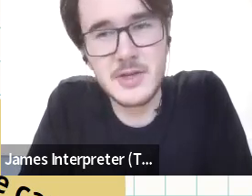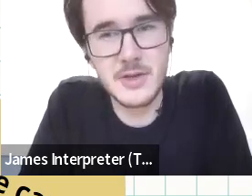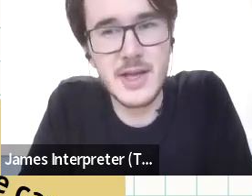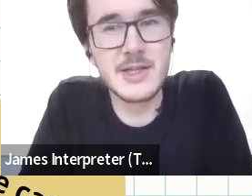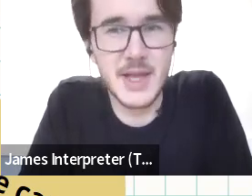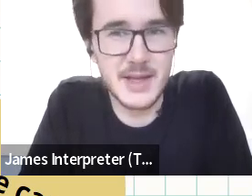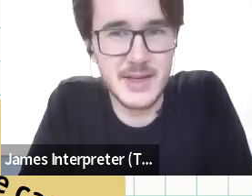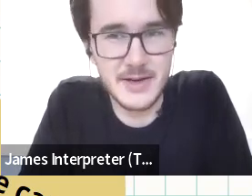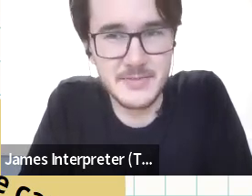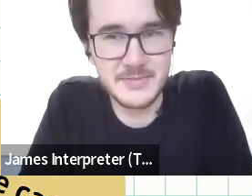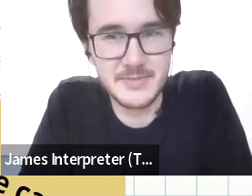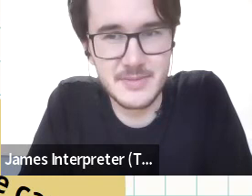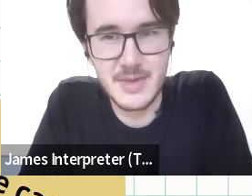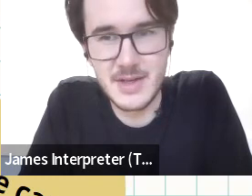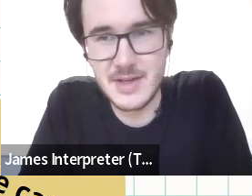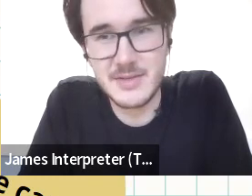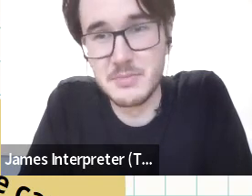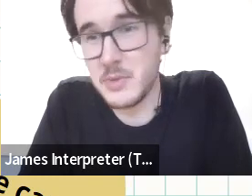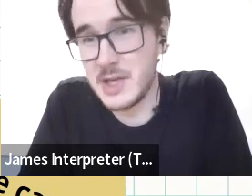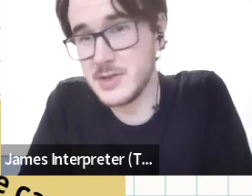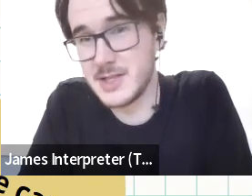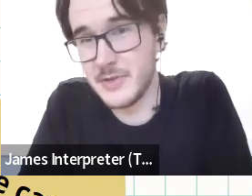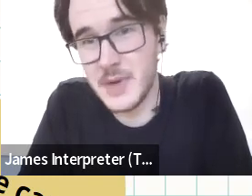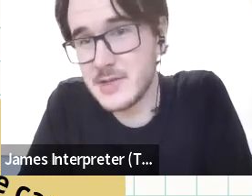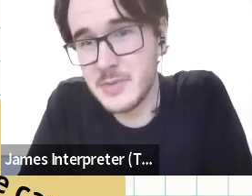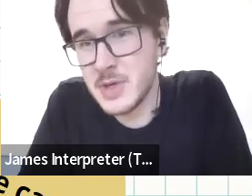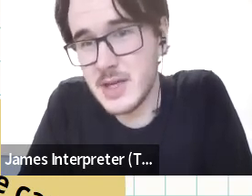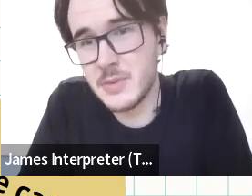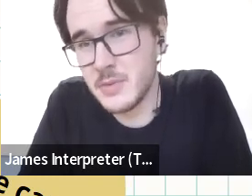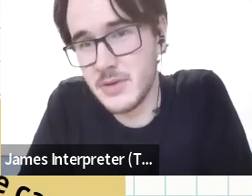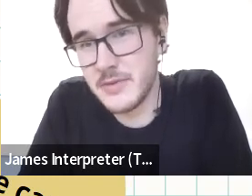All we can do is we can't hear. But we use different